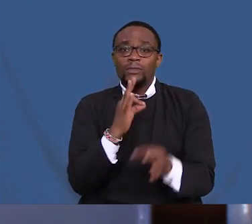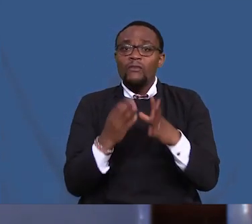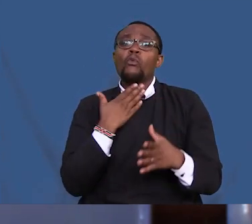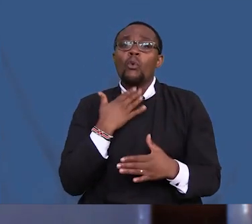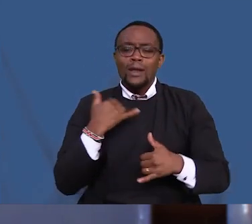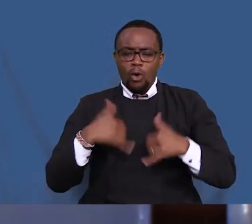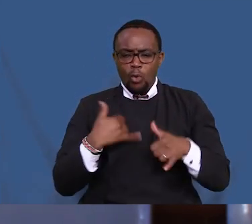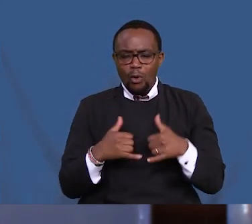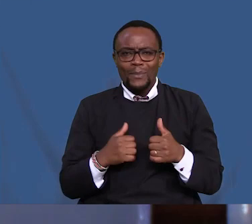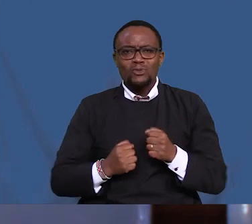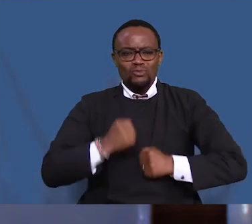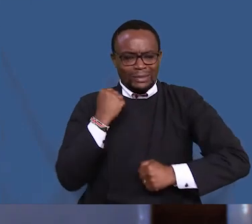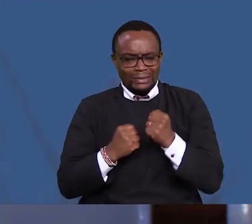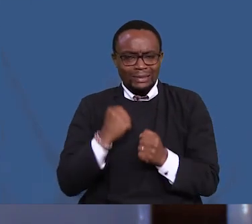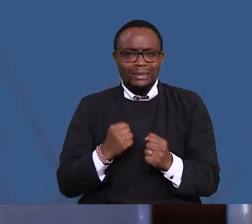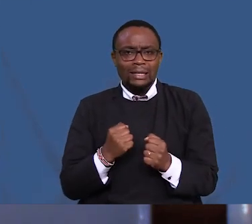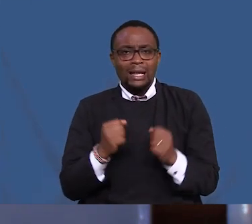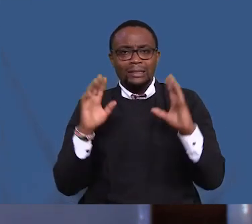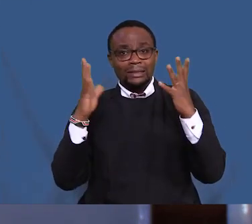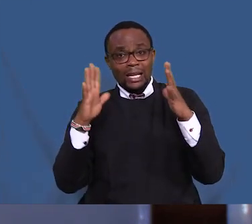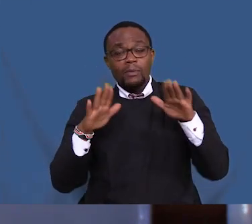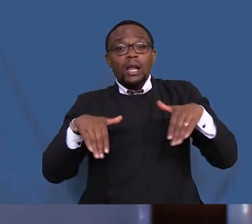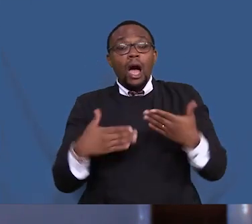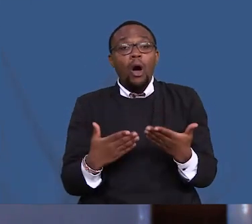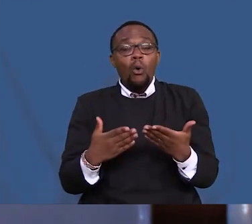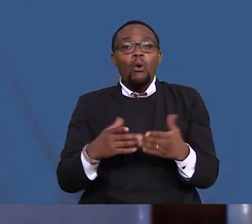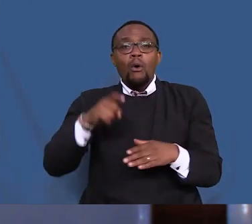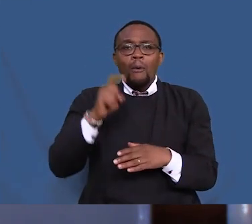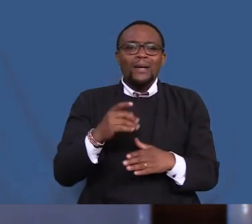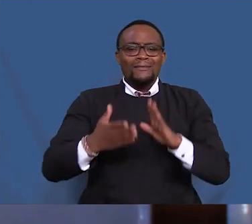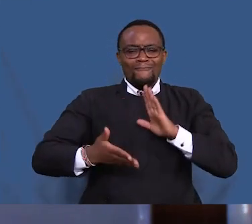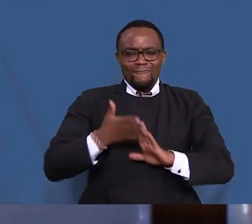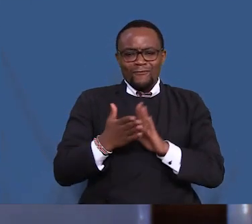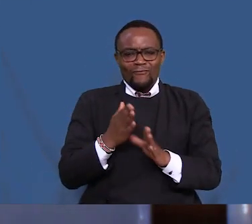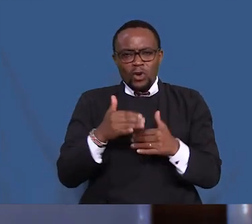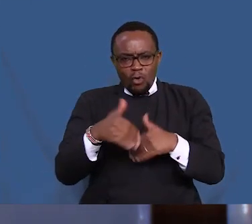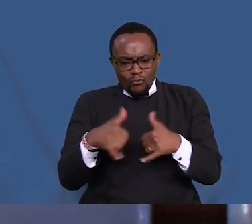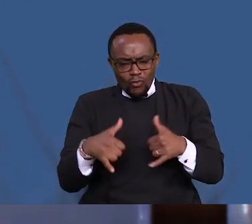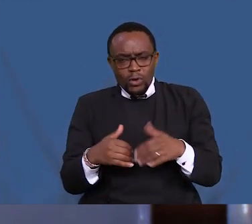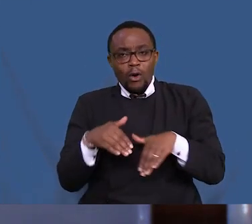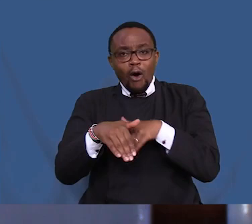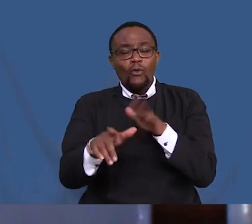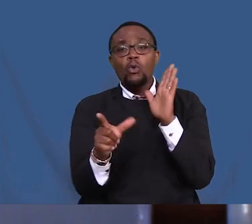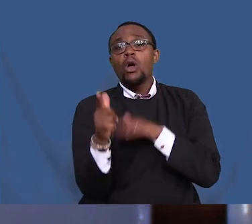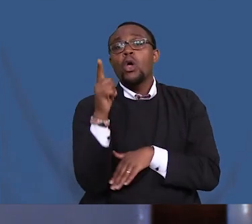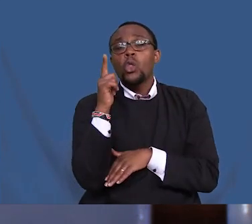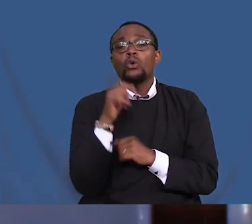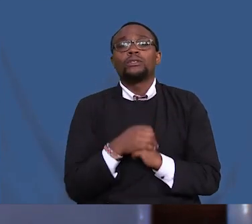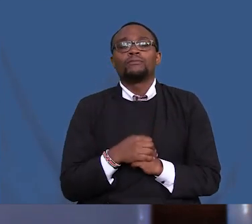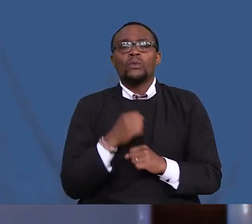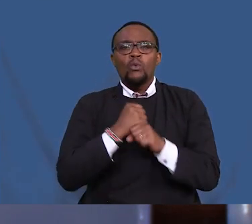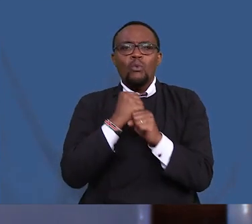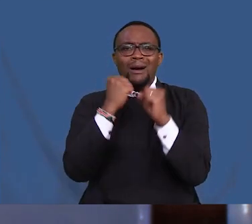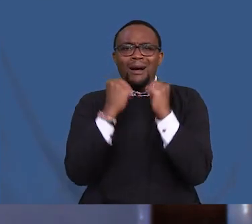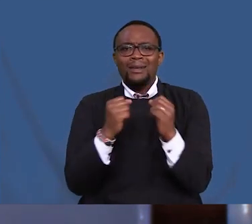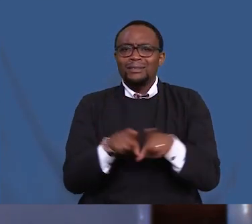competes as an athlete does not receive the victor's crown except by competing according to the rules. The